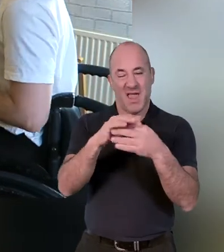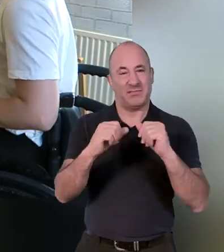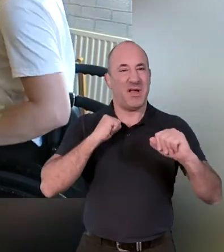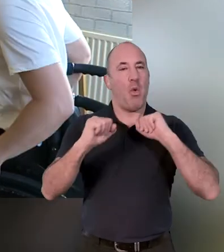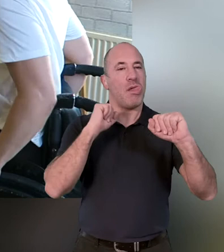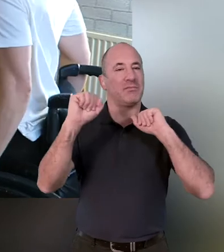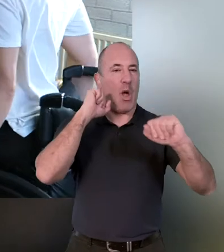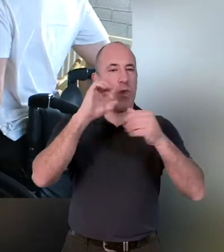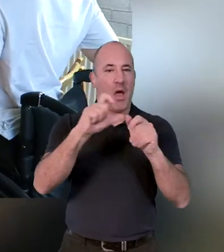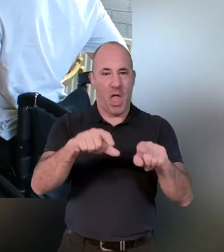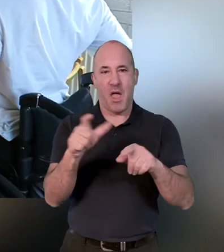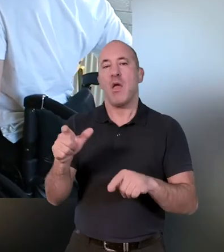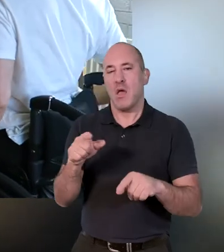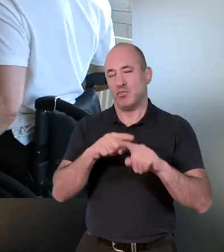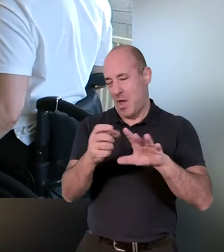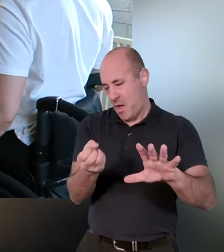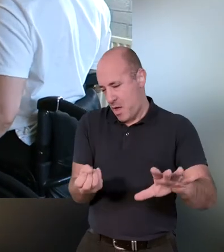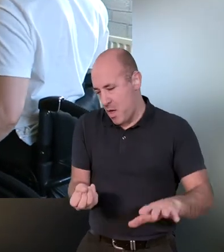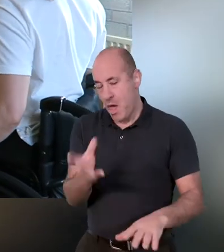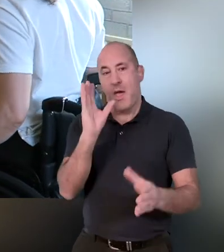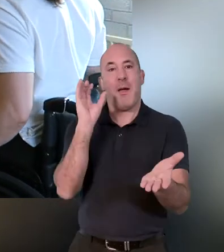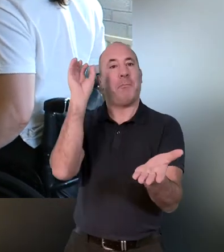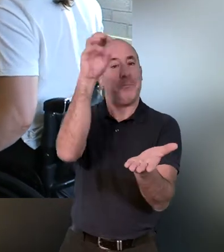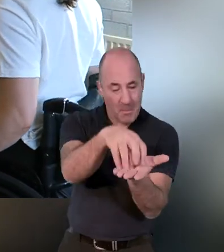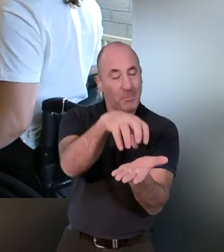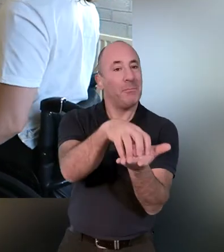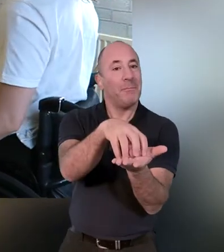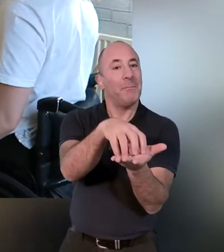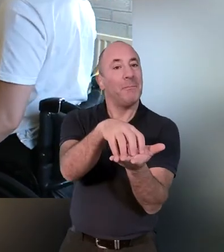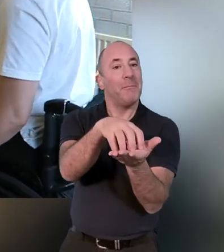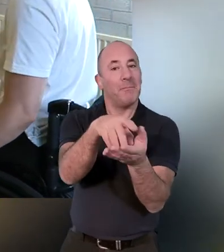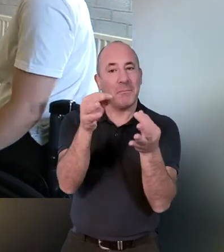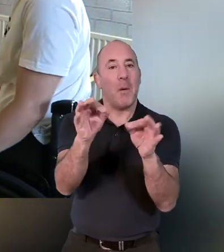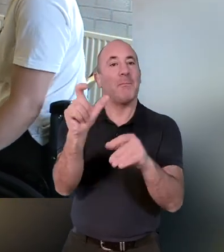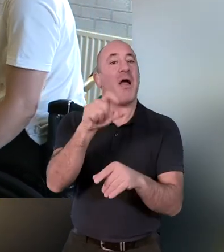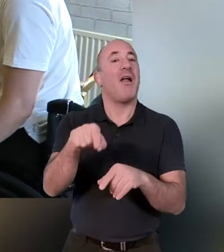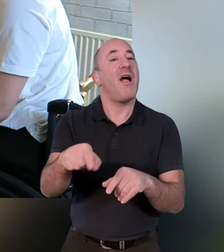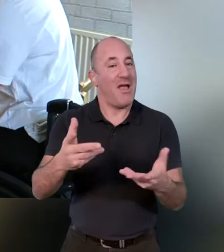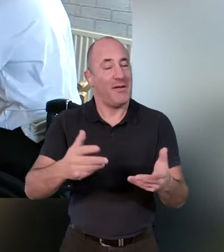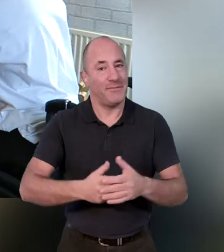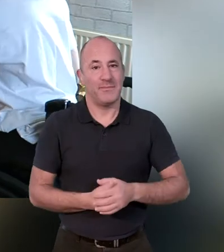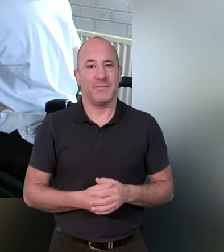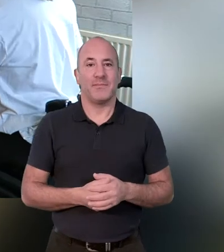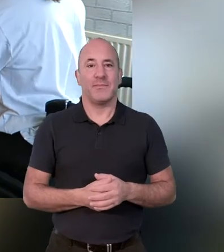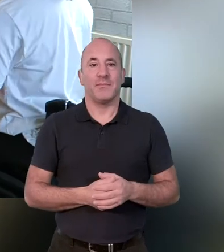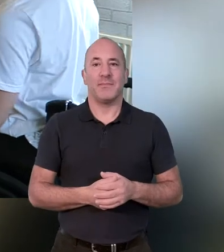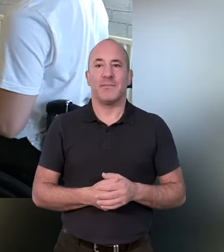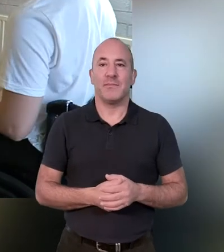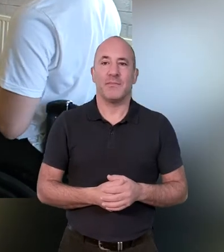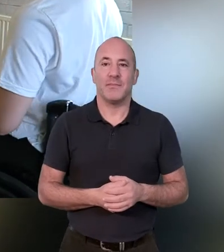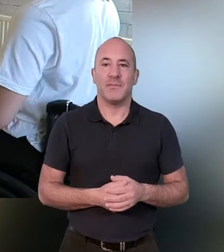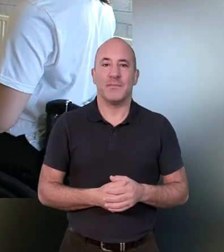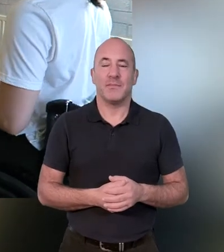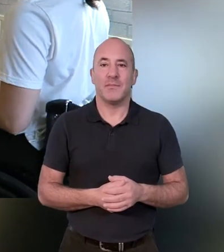and I'm going to give her a colour that relates to the towel, and her aim is to make her